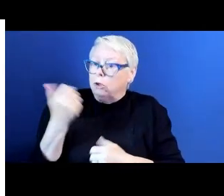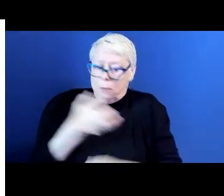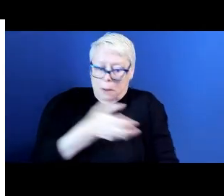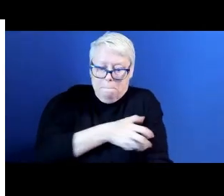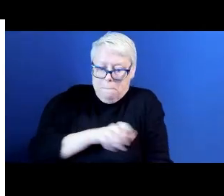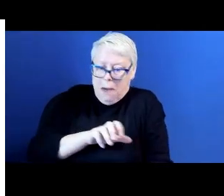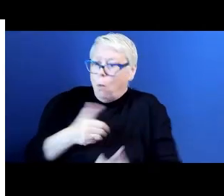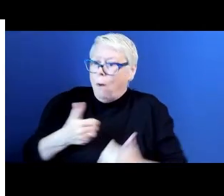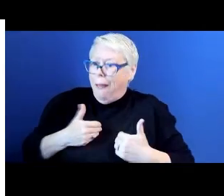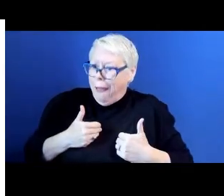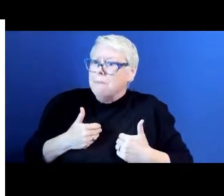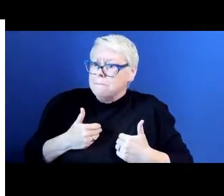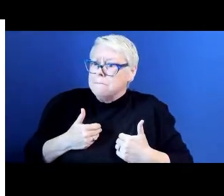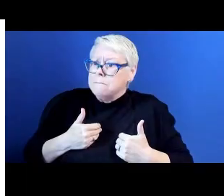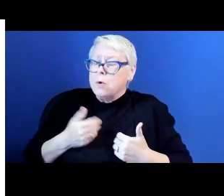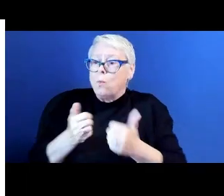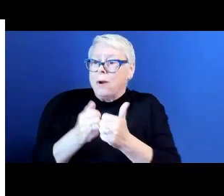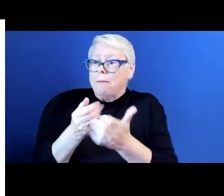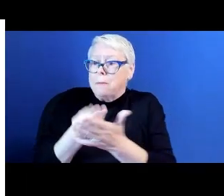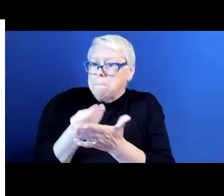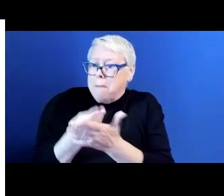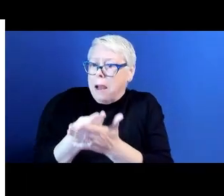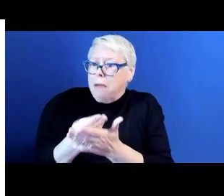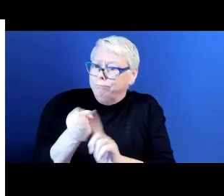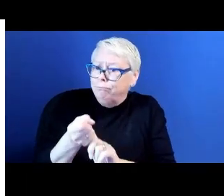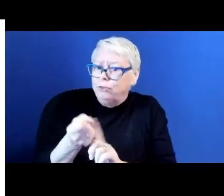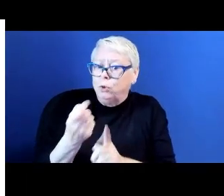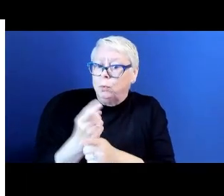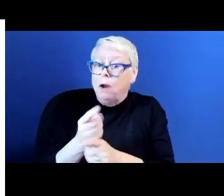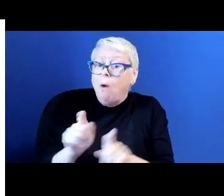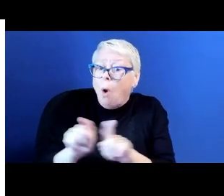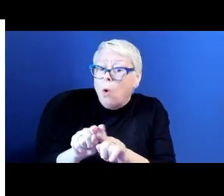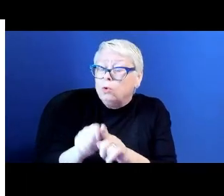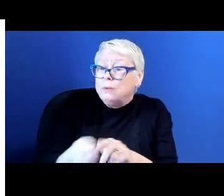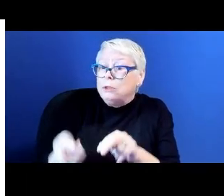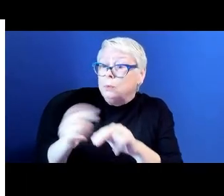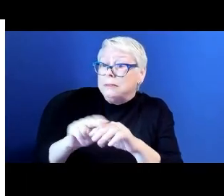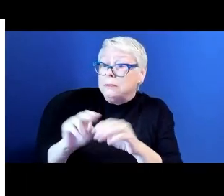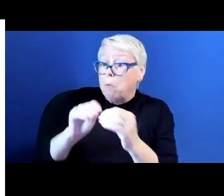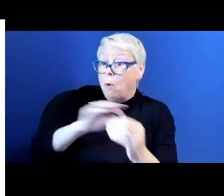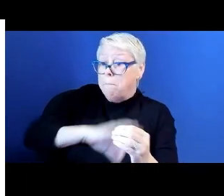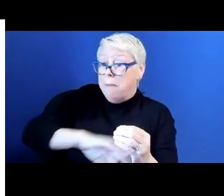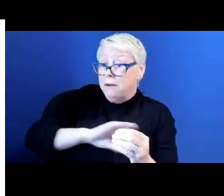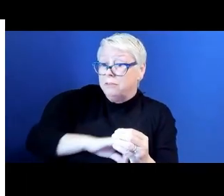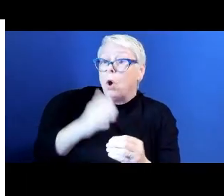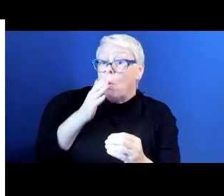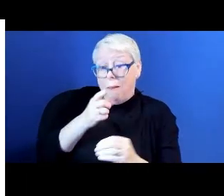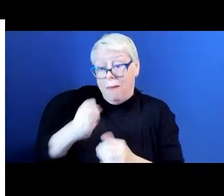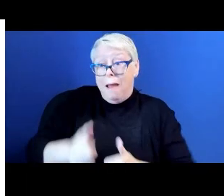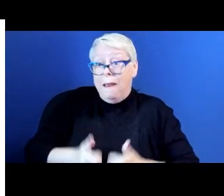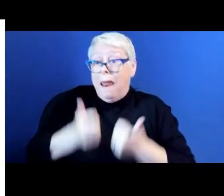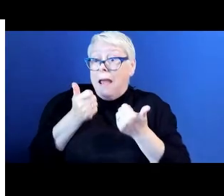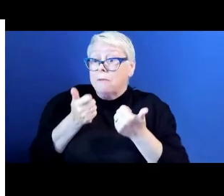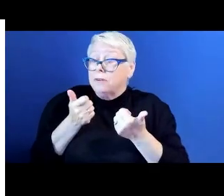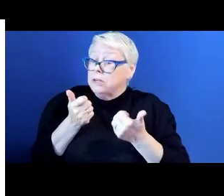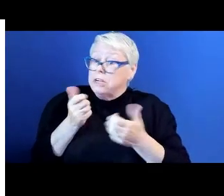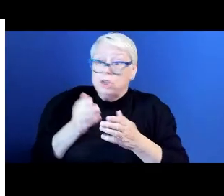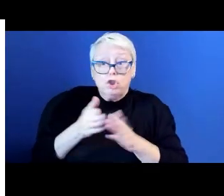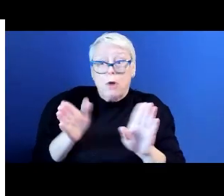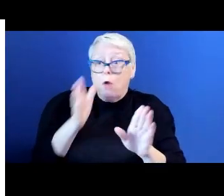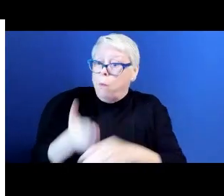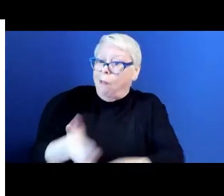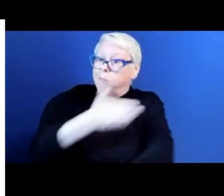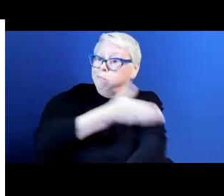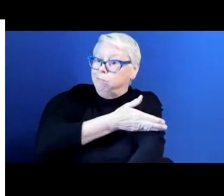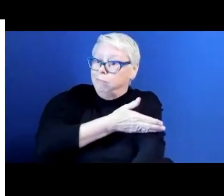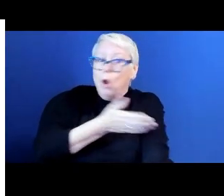financial situation. Increased benefits can also improve their overall quality of life. And we saw that in our word